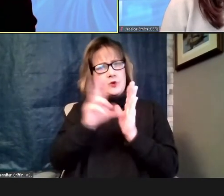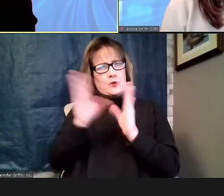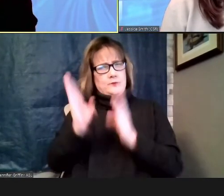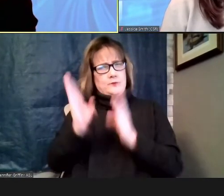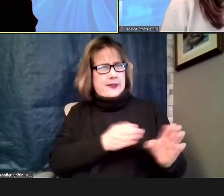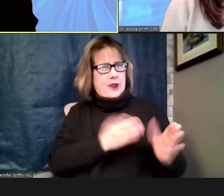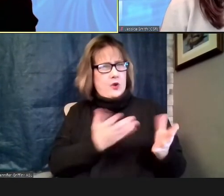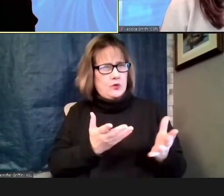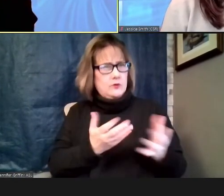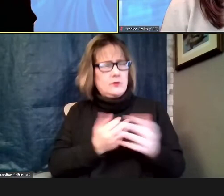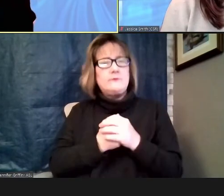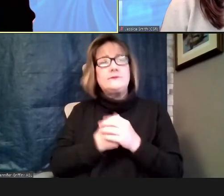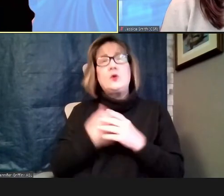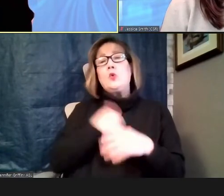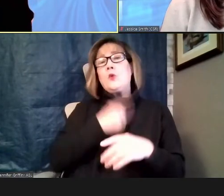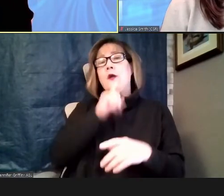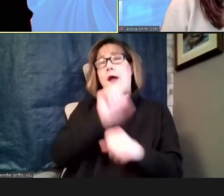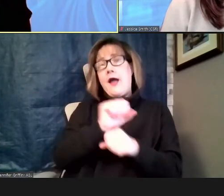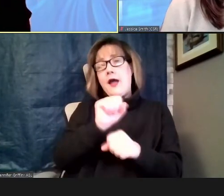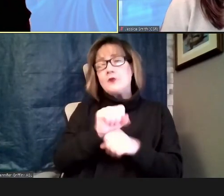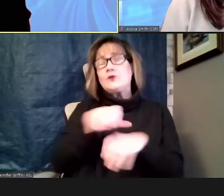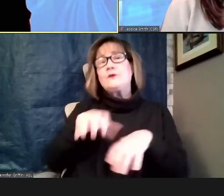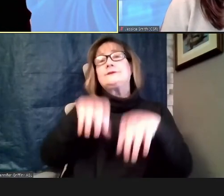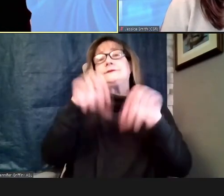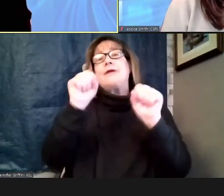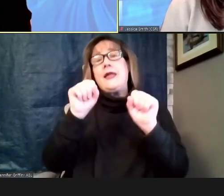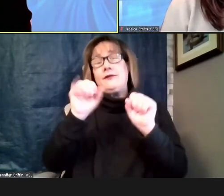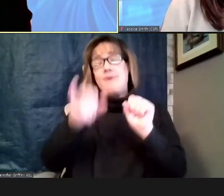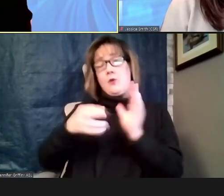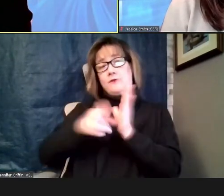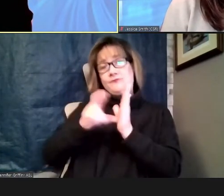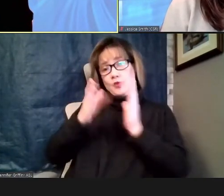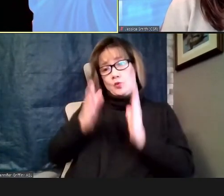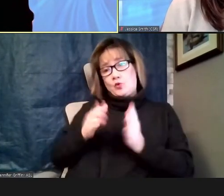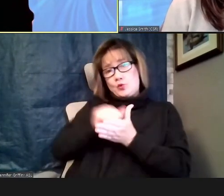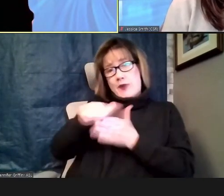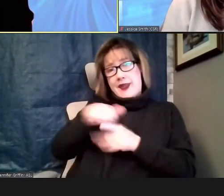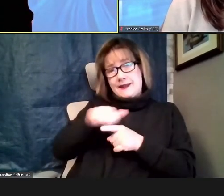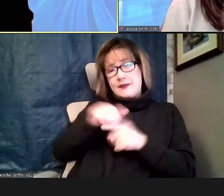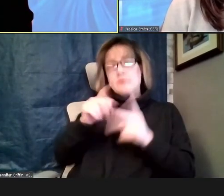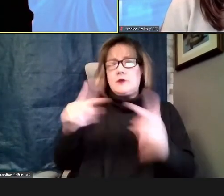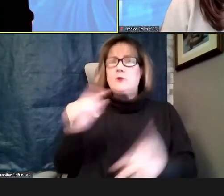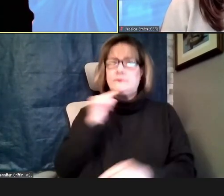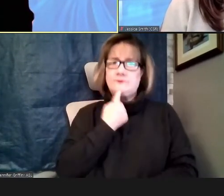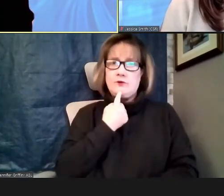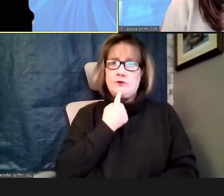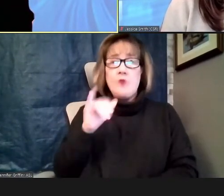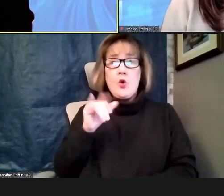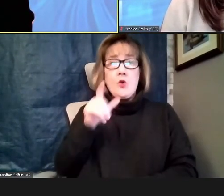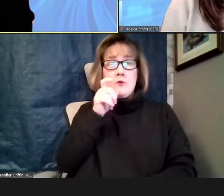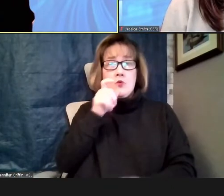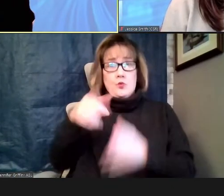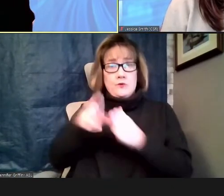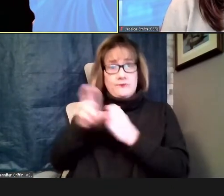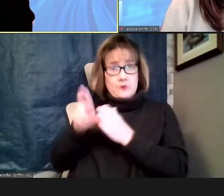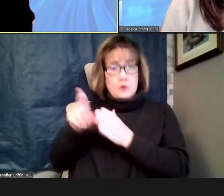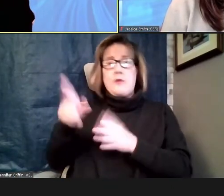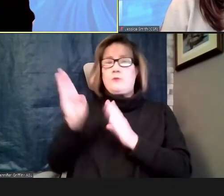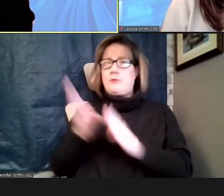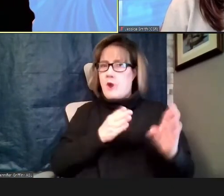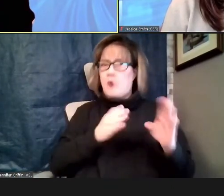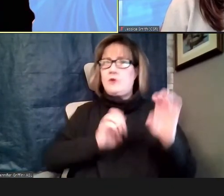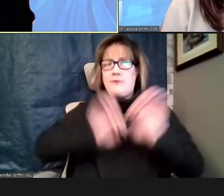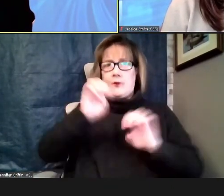So we actually take reviewer training very seriously. Okay. The reviewers are prepared to evaluate the